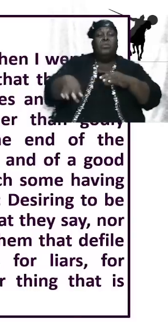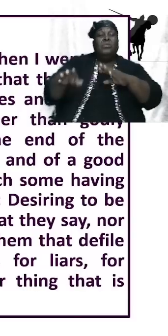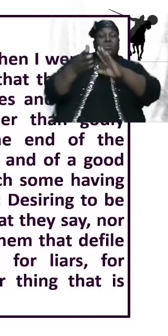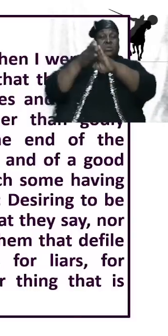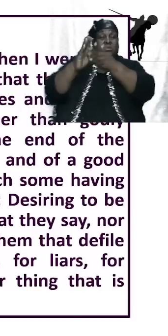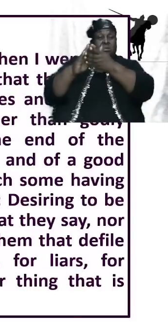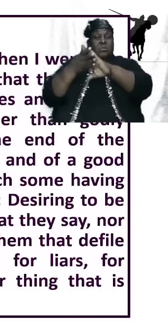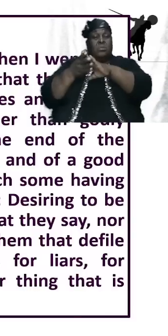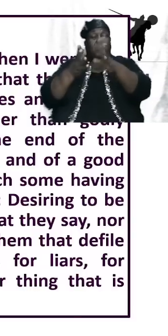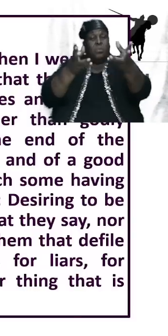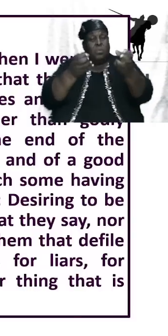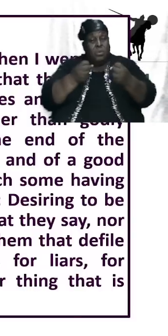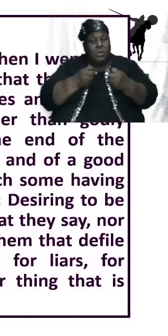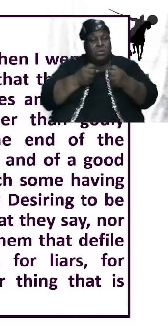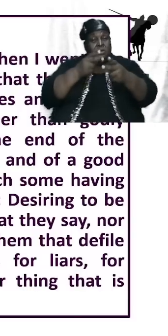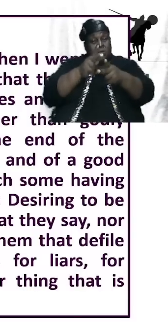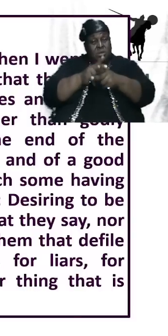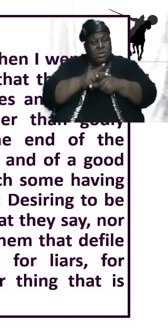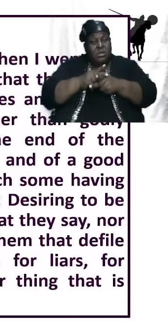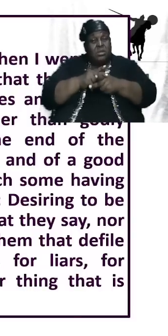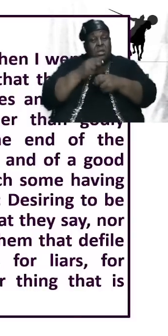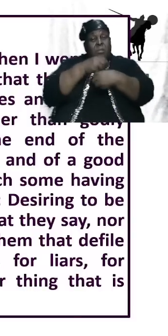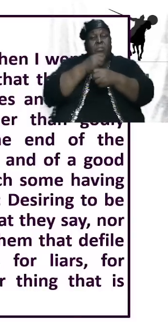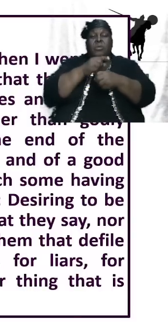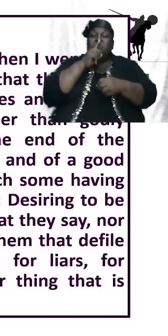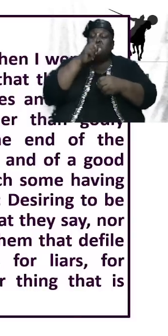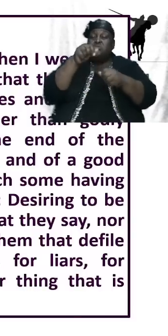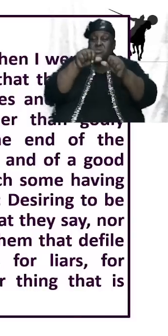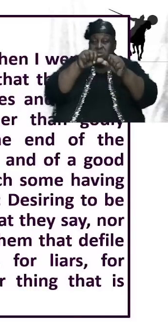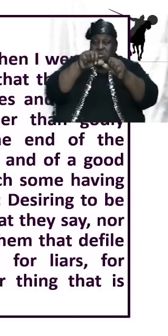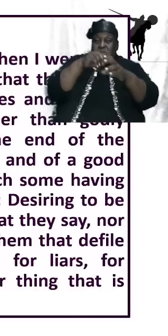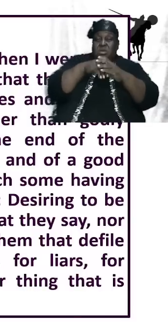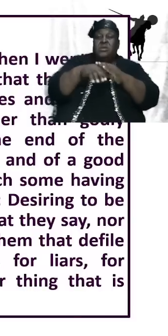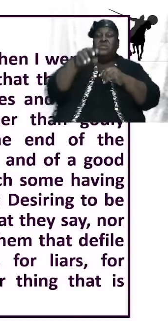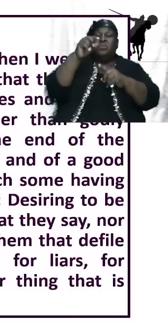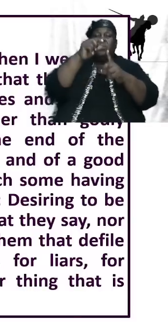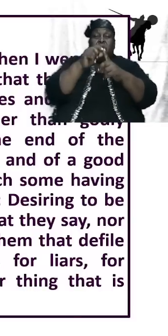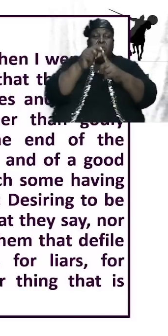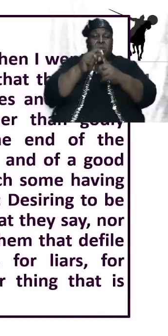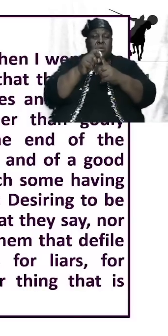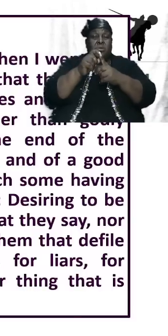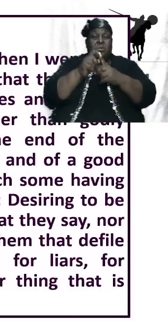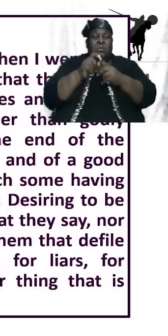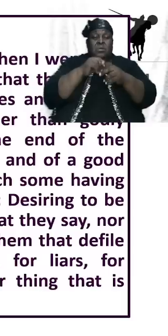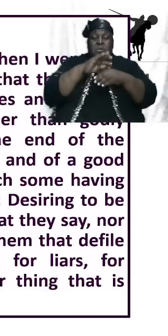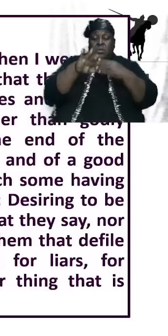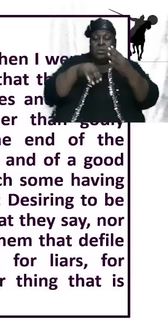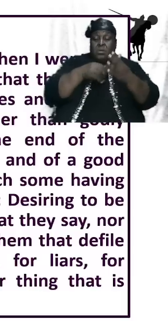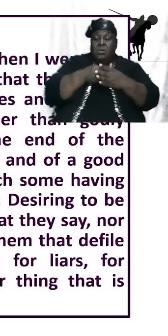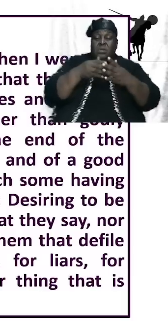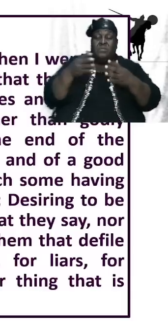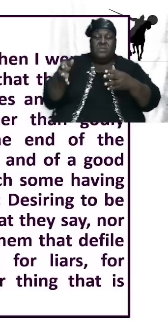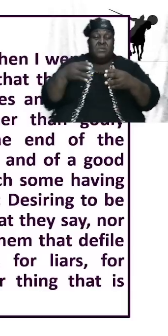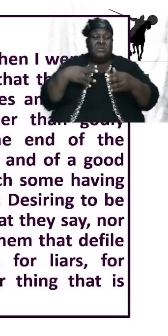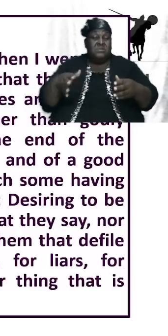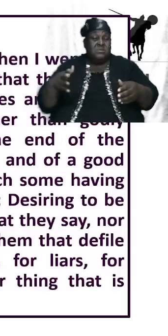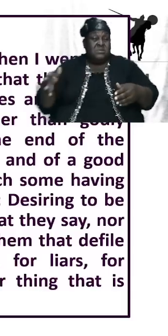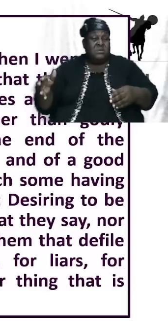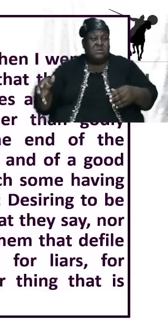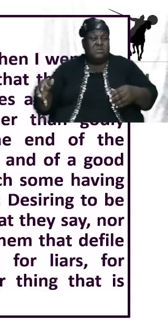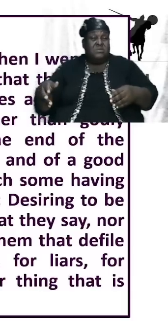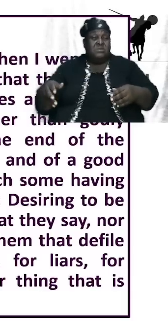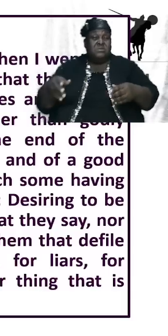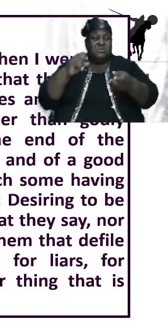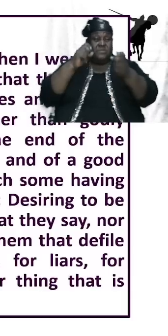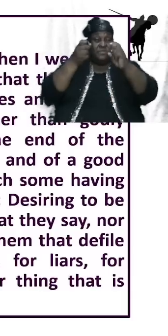keep, to ensure that he stays in the word. All of these things that are going contrary to what the word of God is saying,